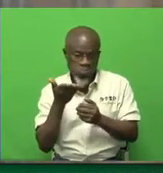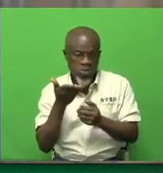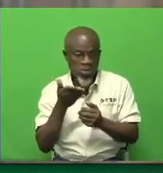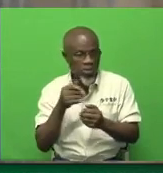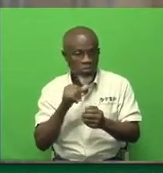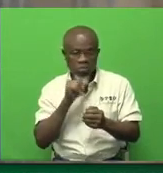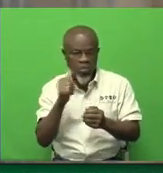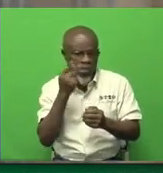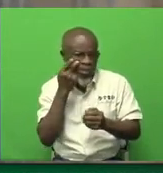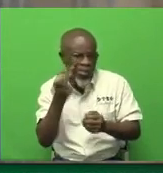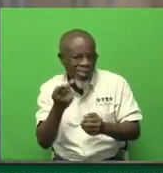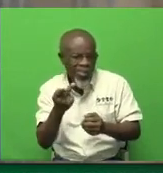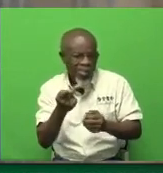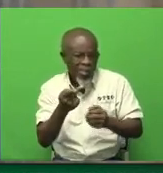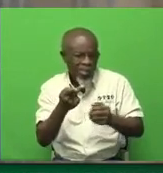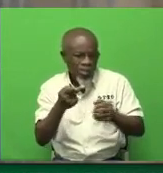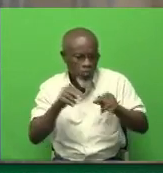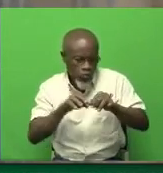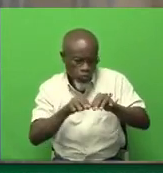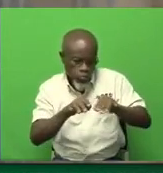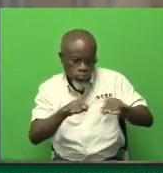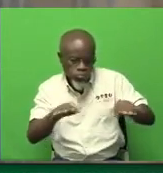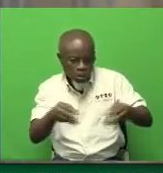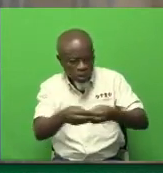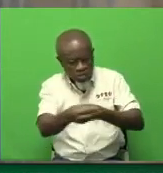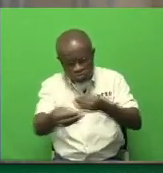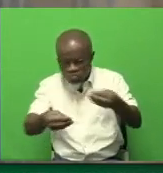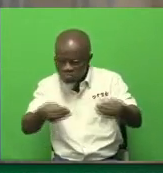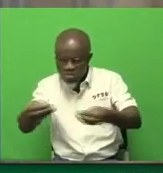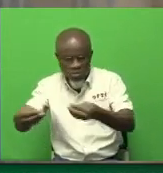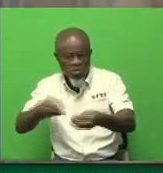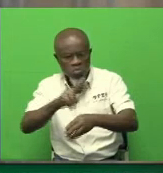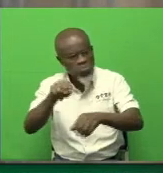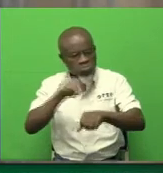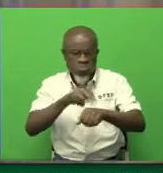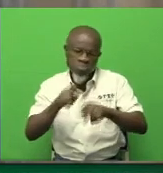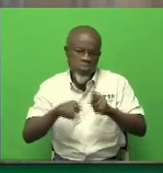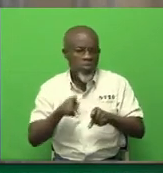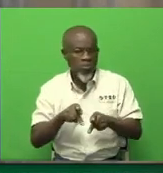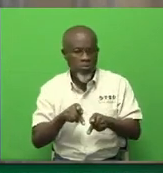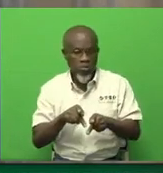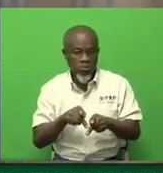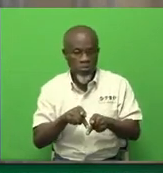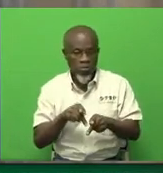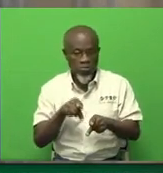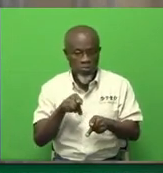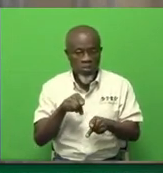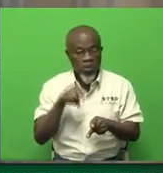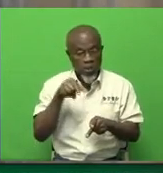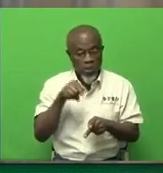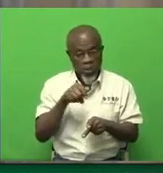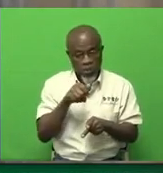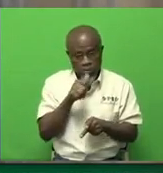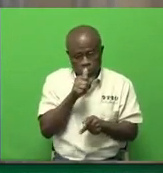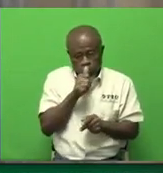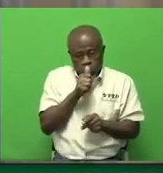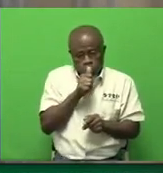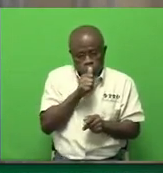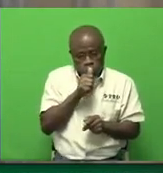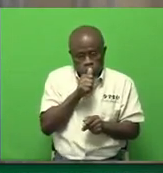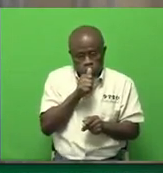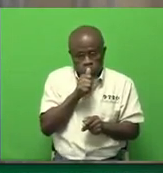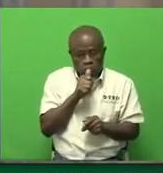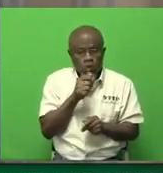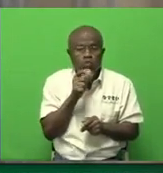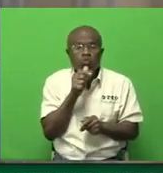liquidity the distribution of Foreign Exchange remains a carefully guarded Secret by this government and the governor of